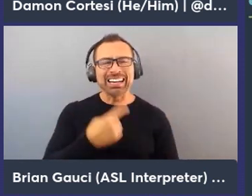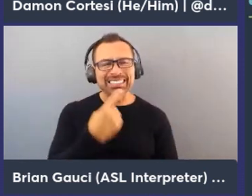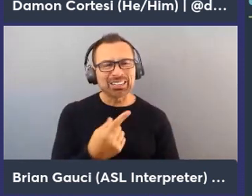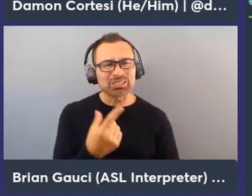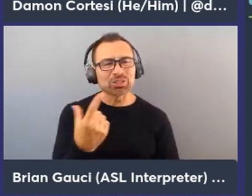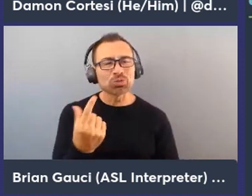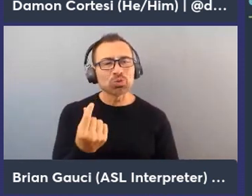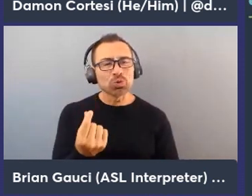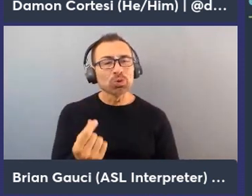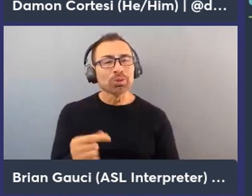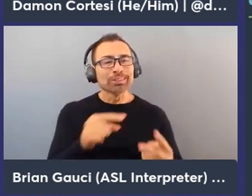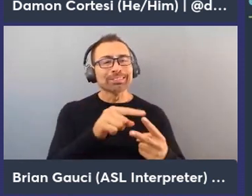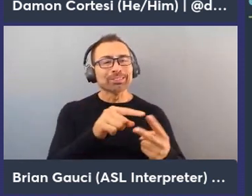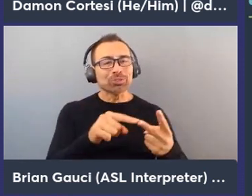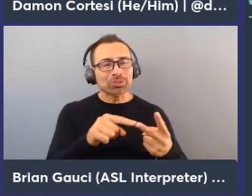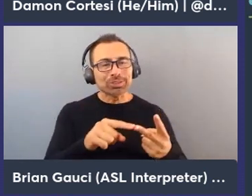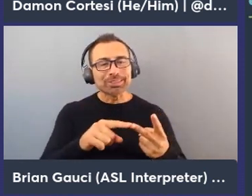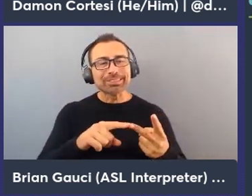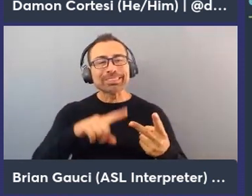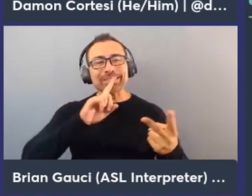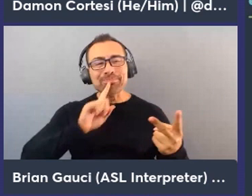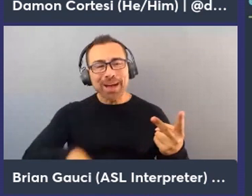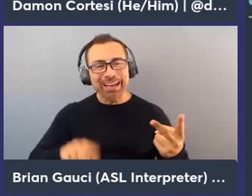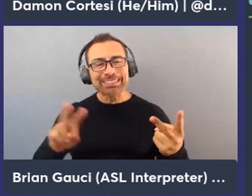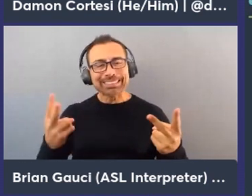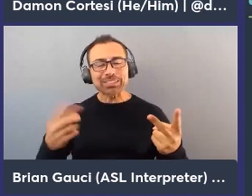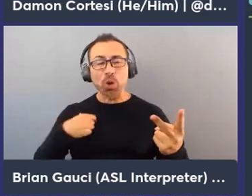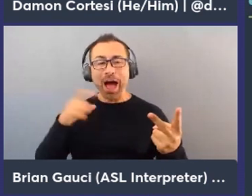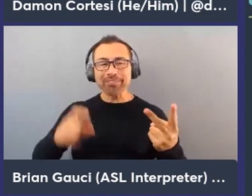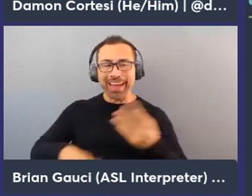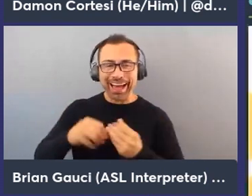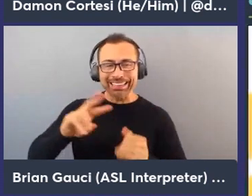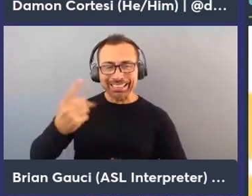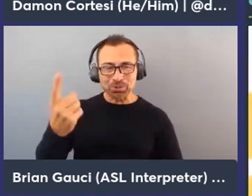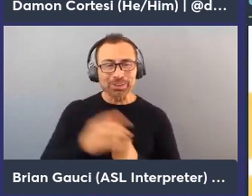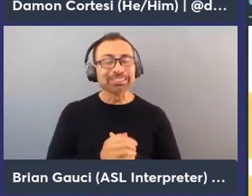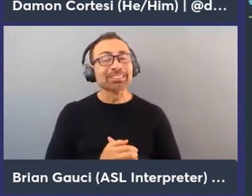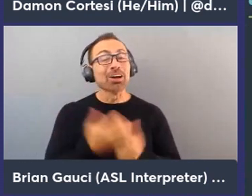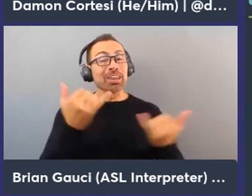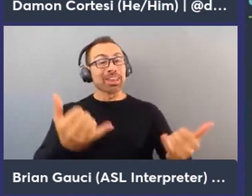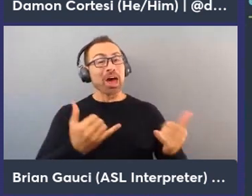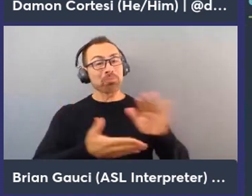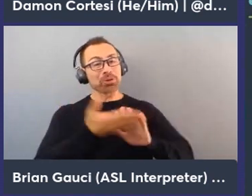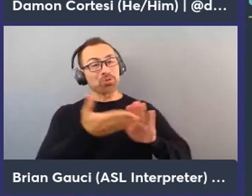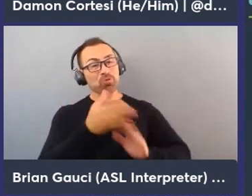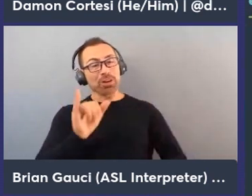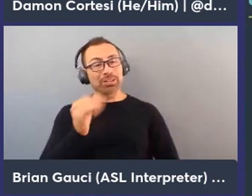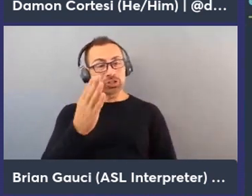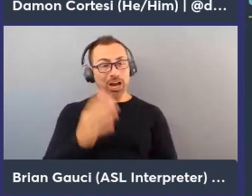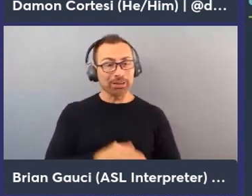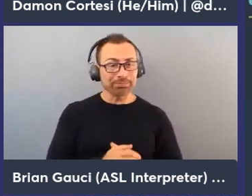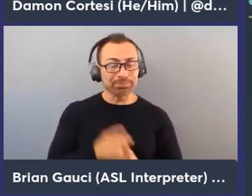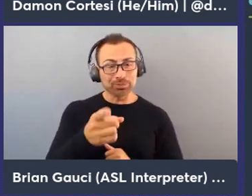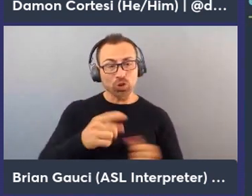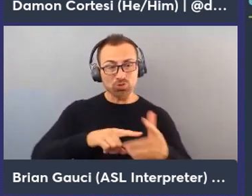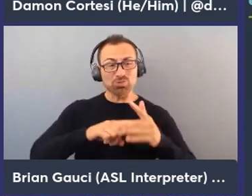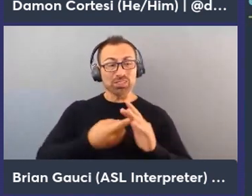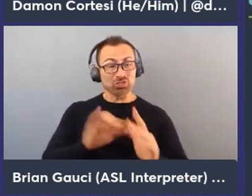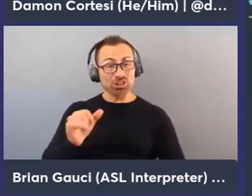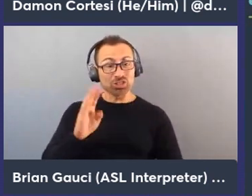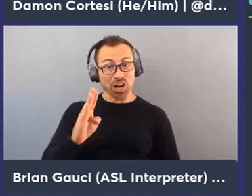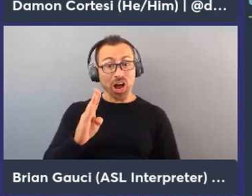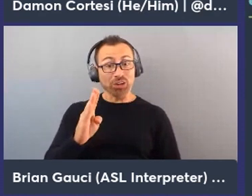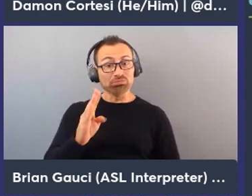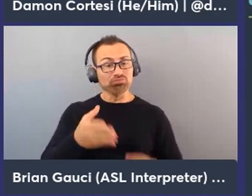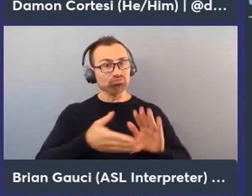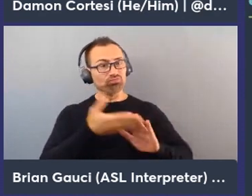2 commands. The next thing I'm going to do is run a job. So I'll go ahead and do my start job run. There's a couple things